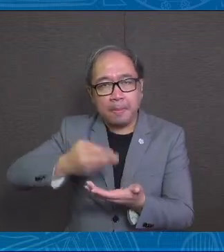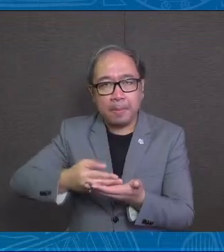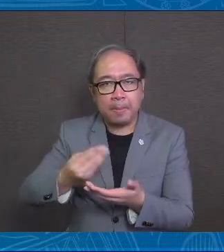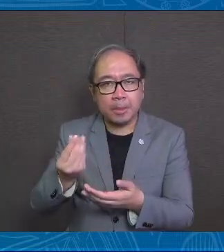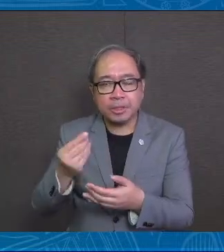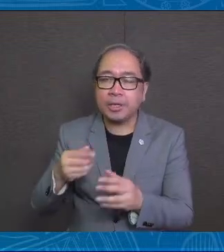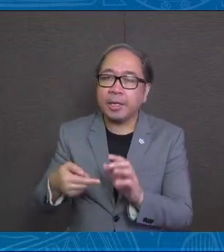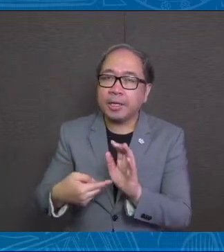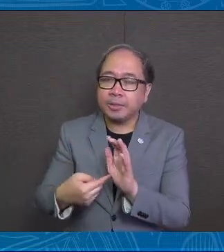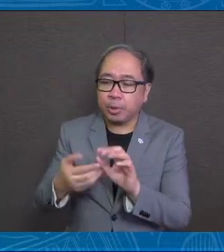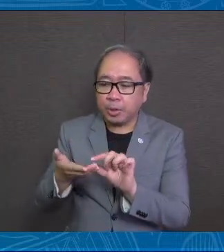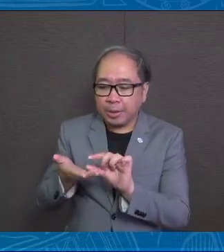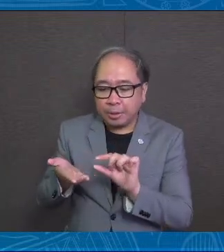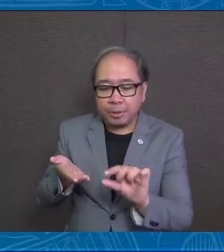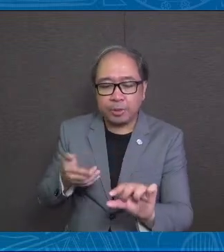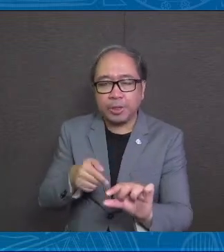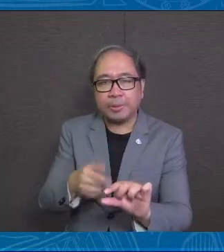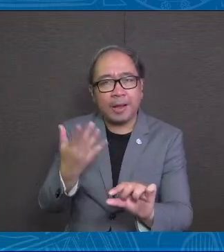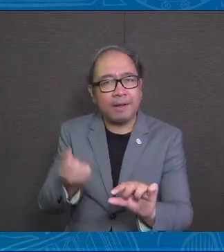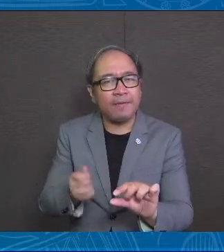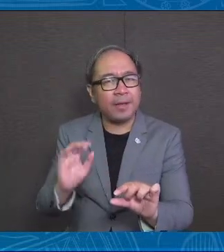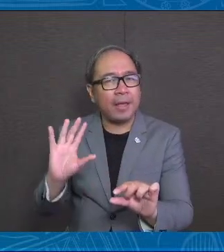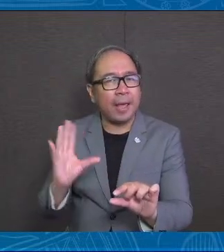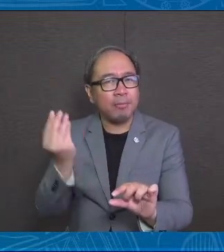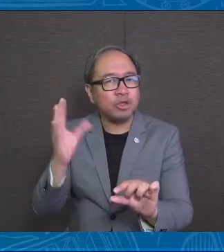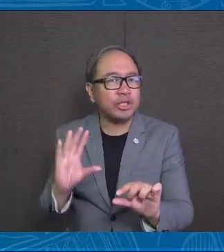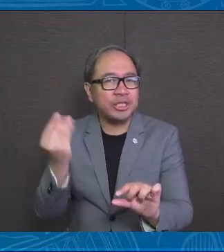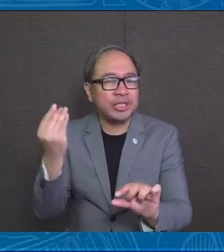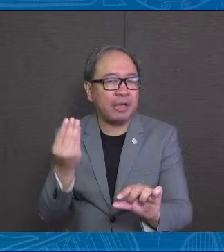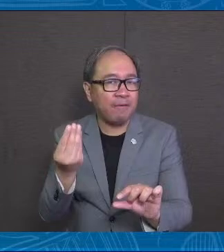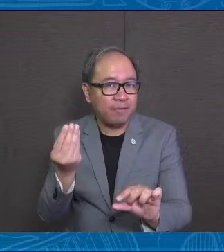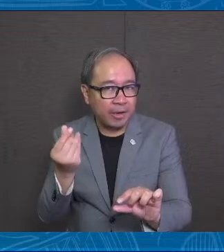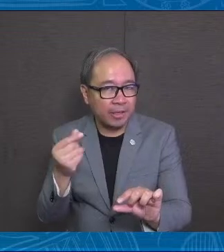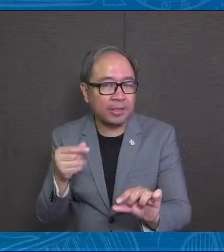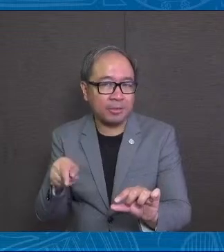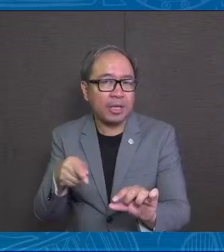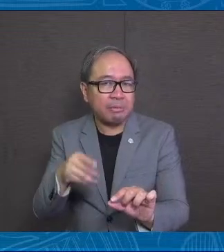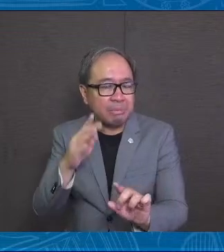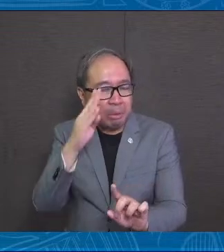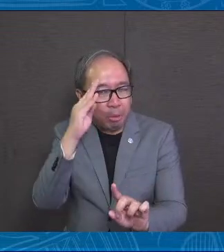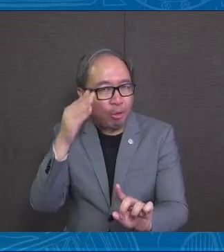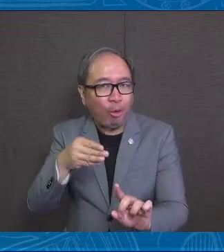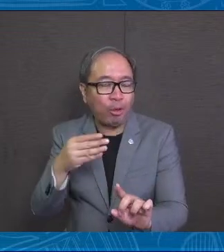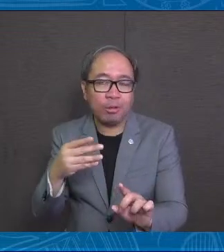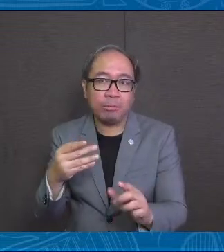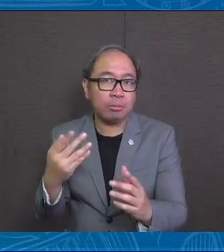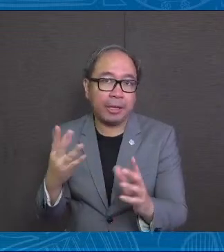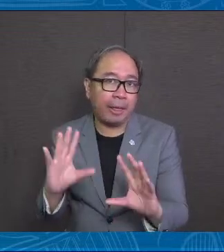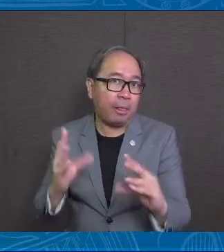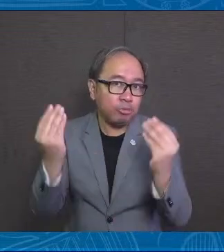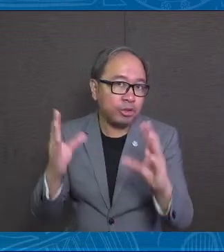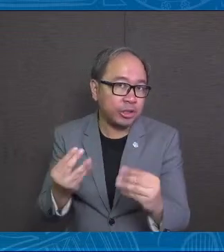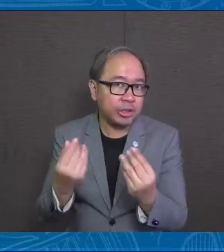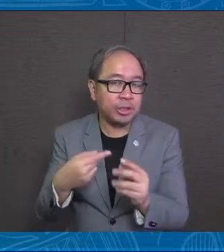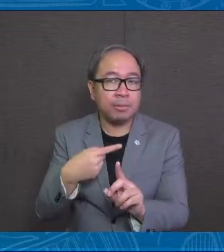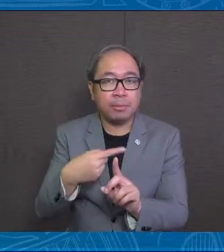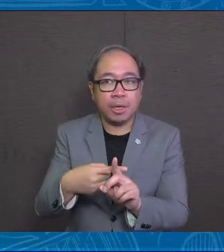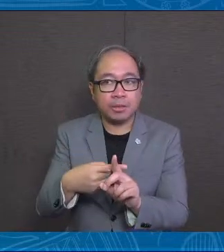contingency fund and also reserve fund for emergency purpose. And we also work with Ministry